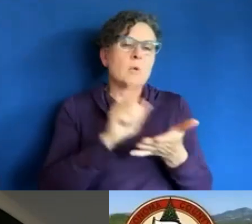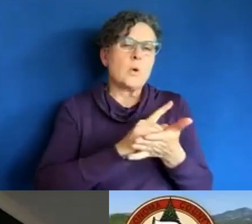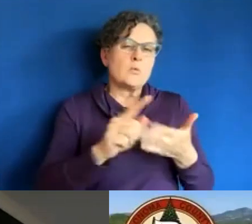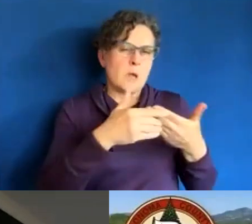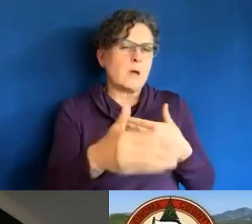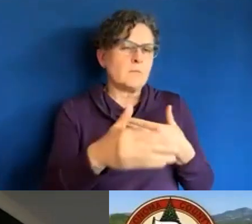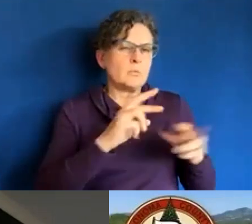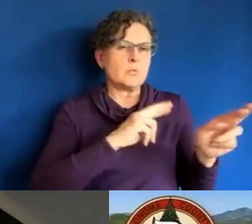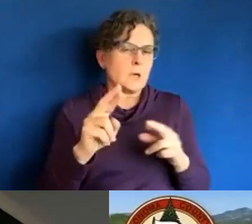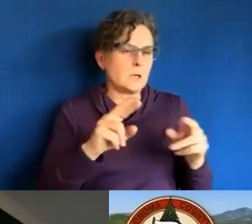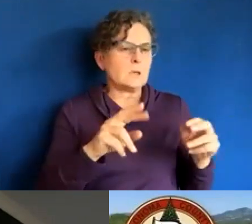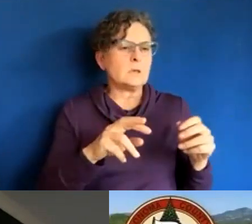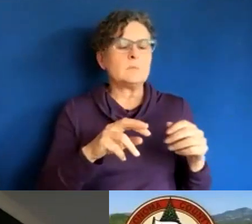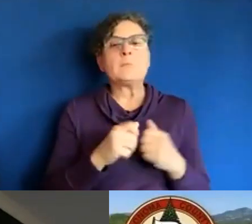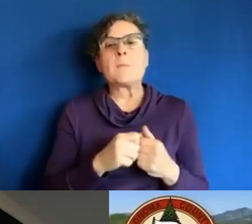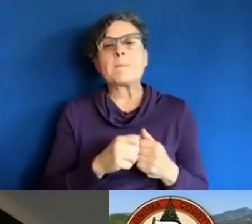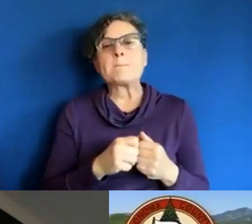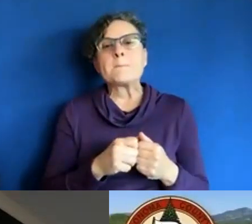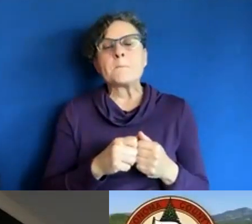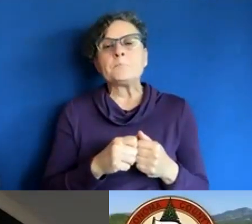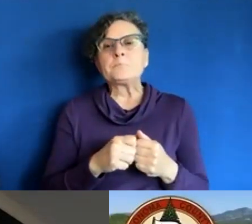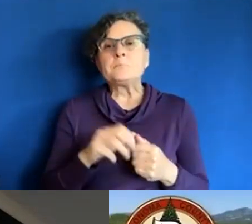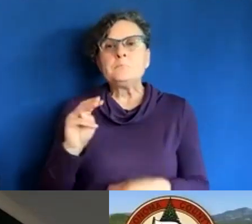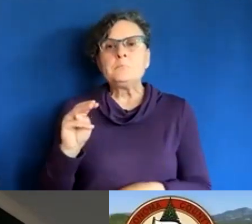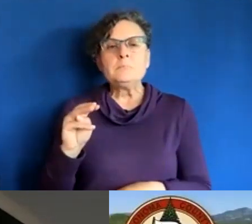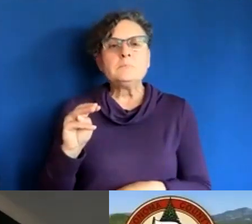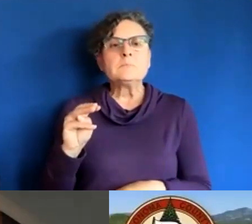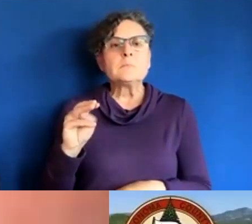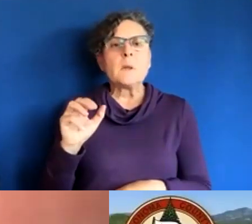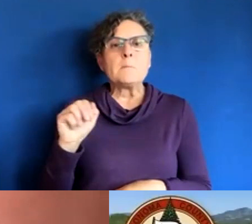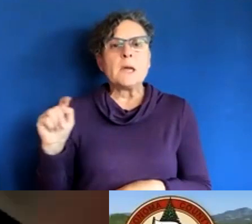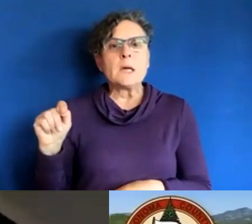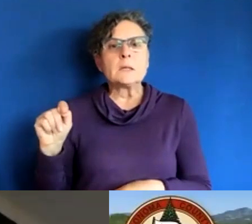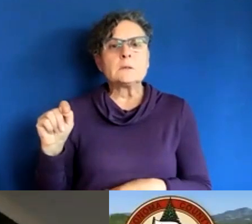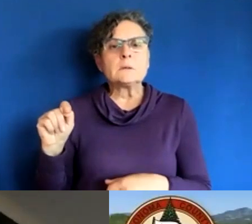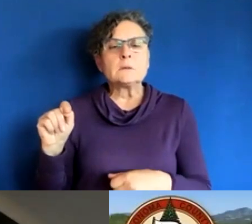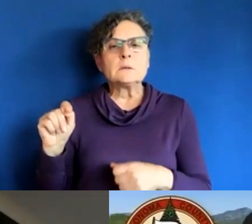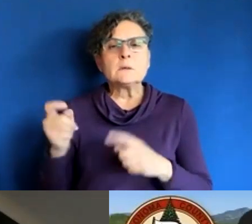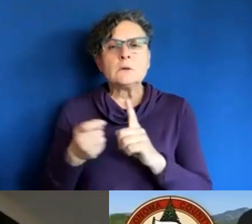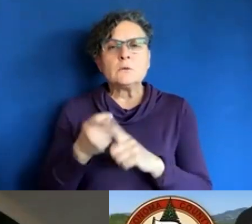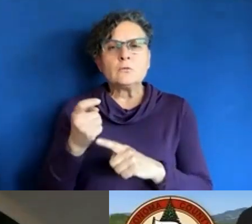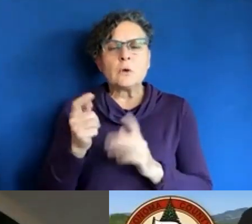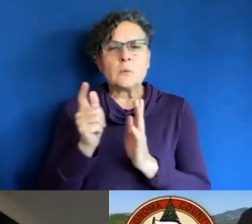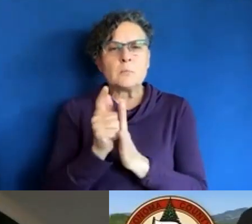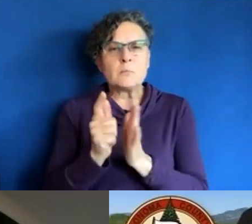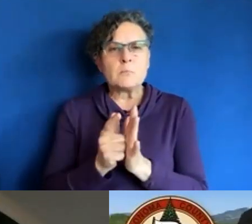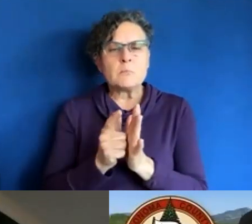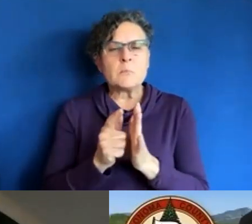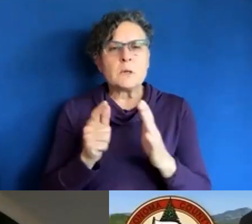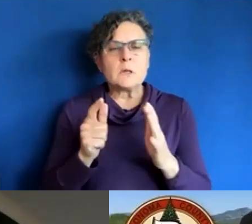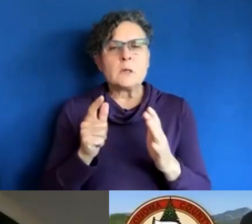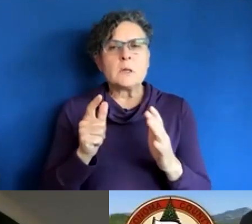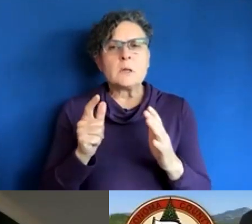Matt, since we have you, Matt Lilligren from our county counsel's office, we have a question here, a general question from